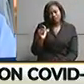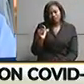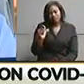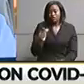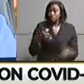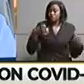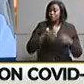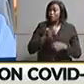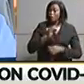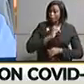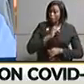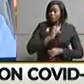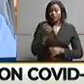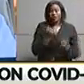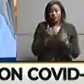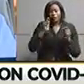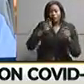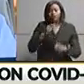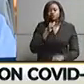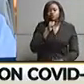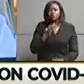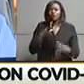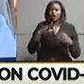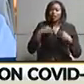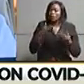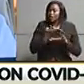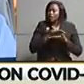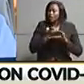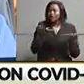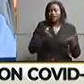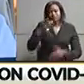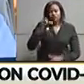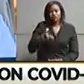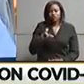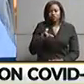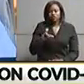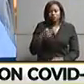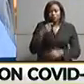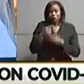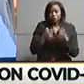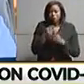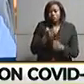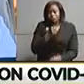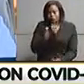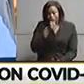owners of those vehicles should not allow anybody who is sneezing or coughing.